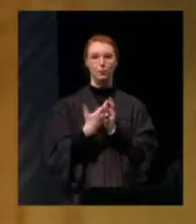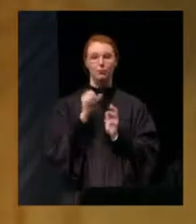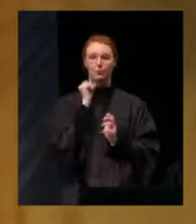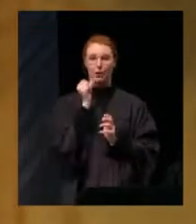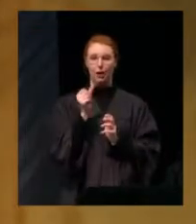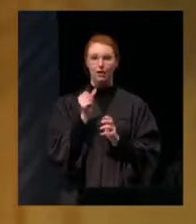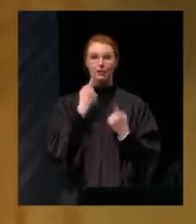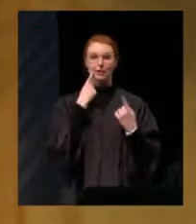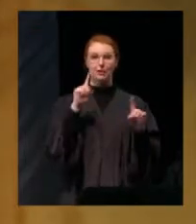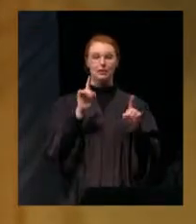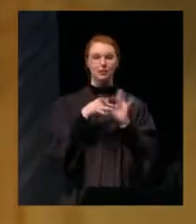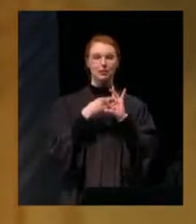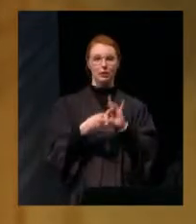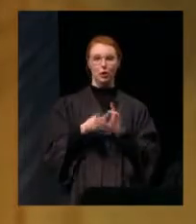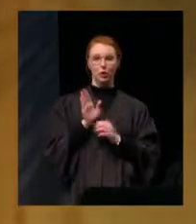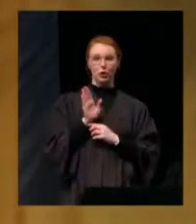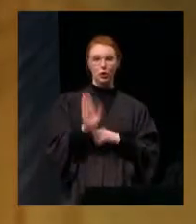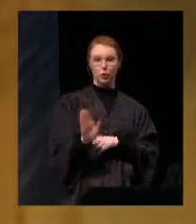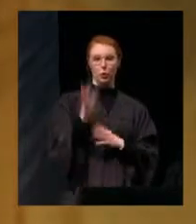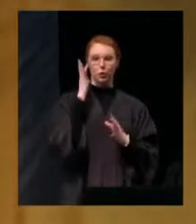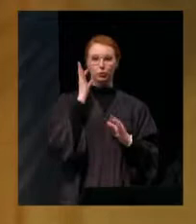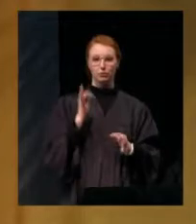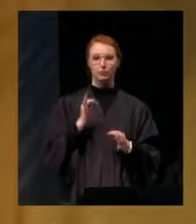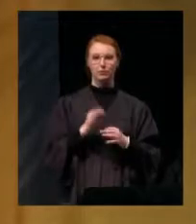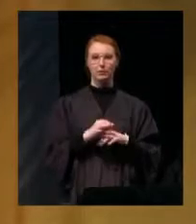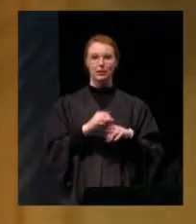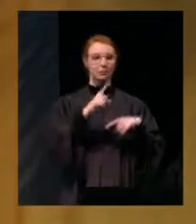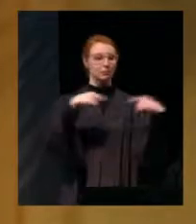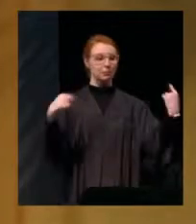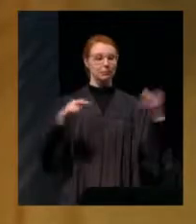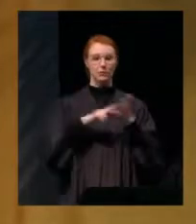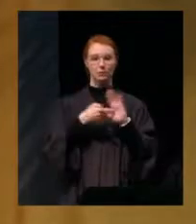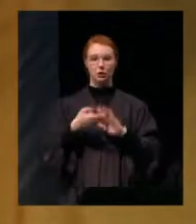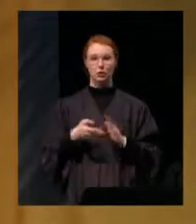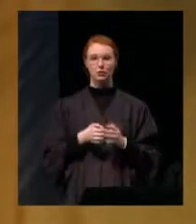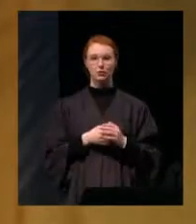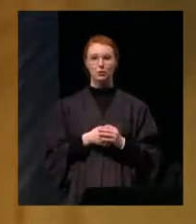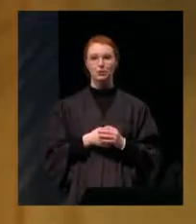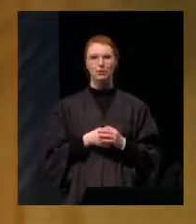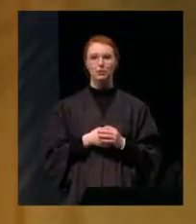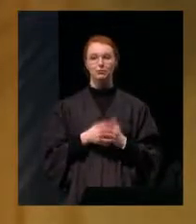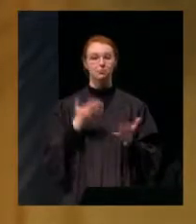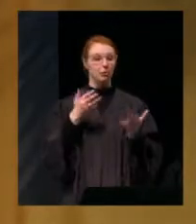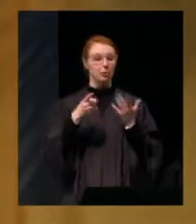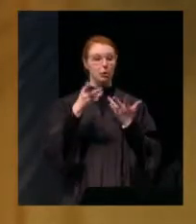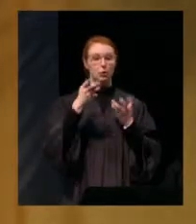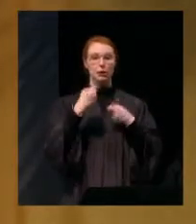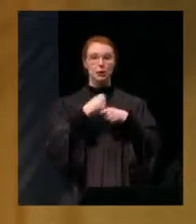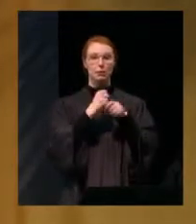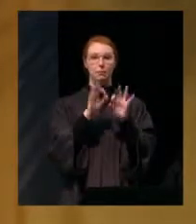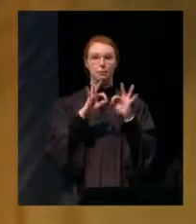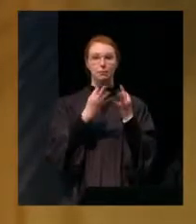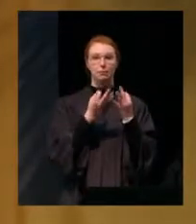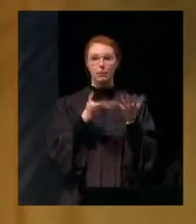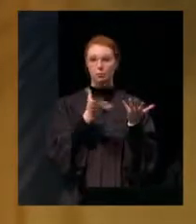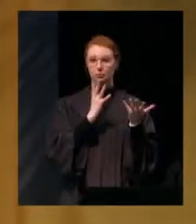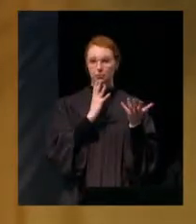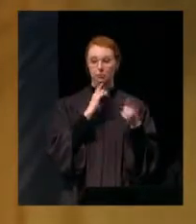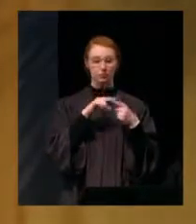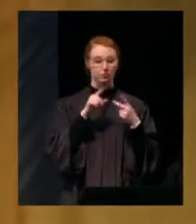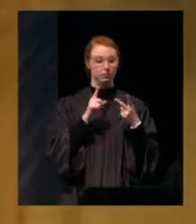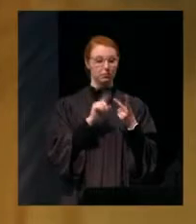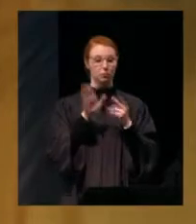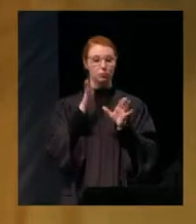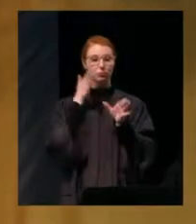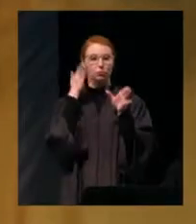is what you make it. Everyone's definition is different. Maybe you want to build a family of your own, pursue a lofty